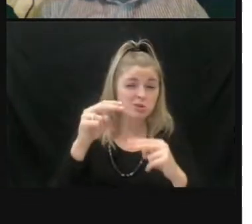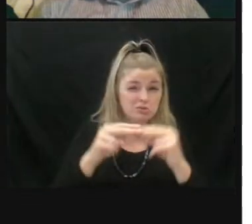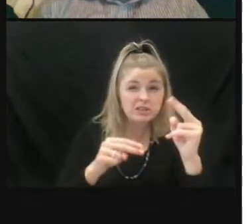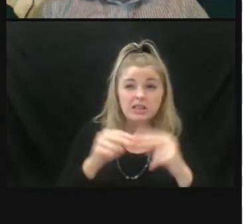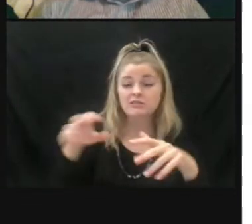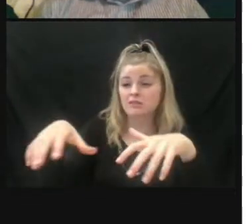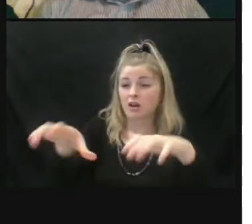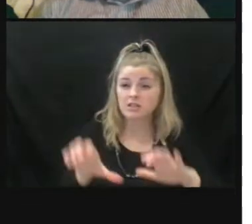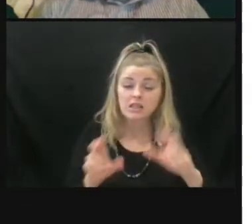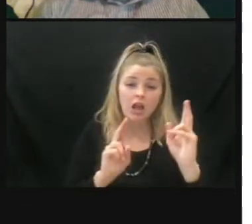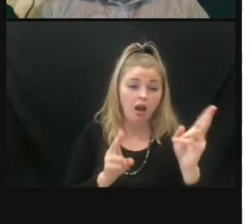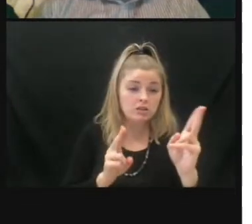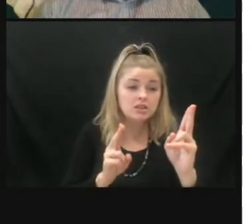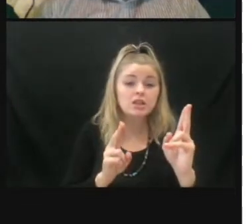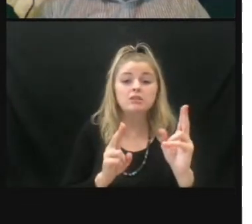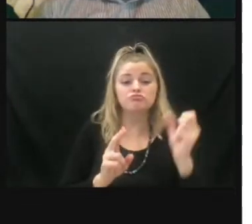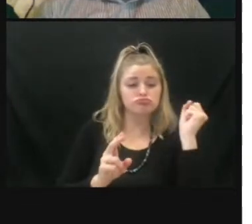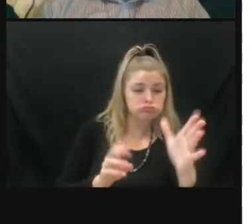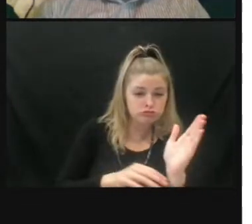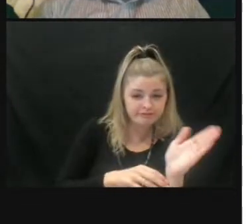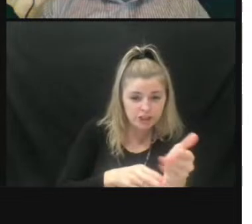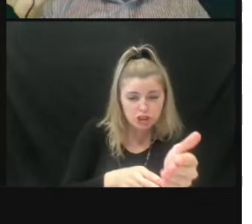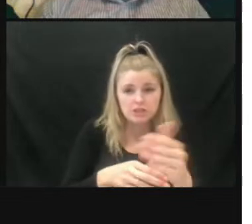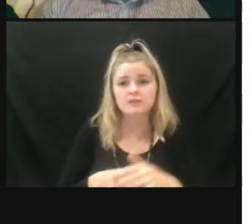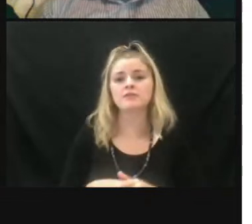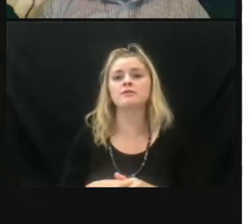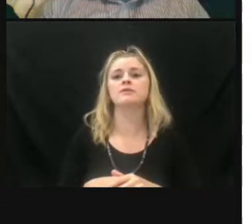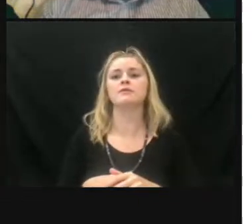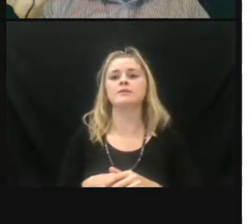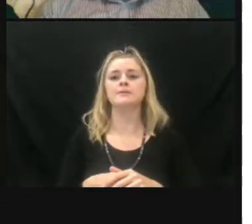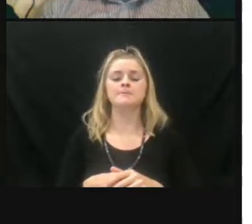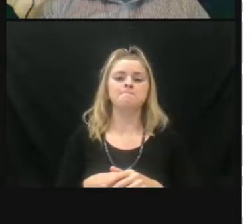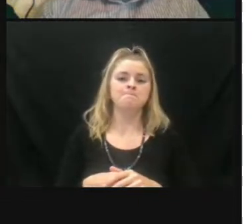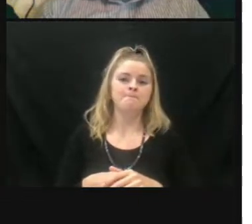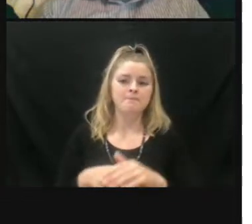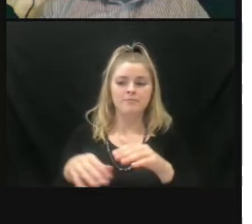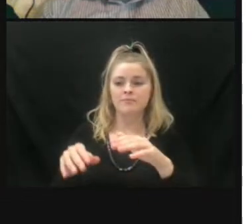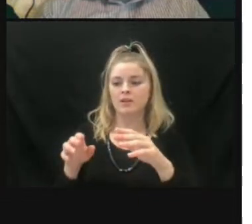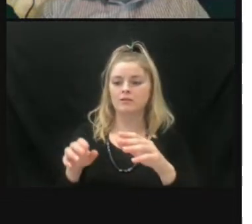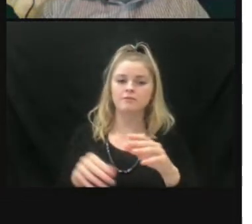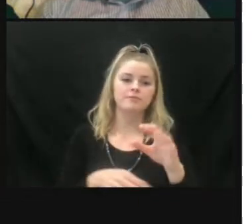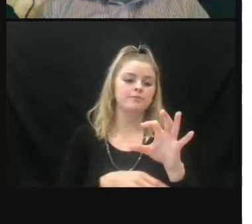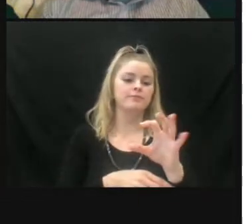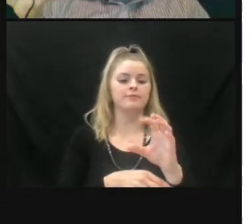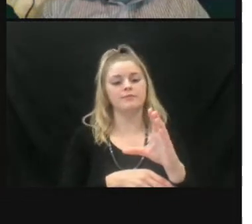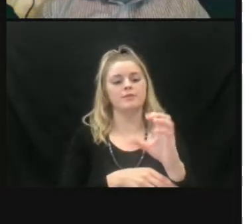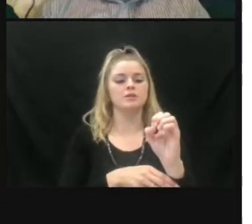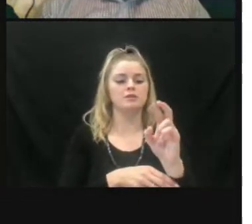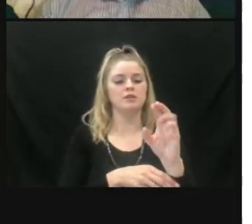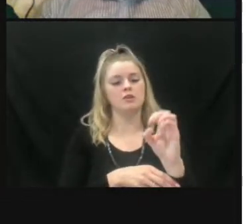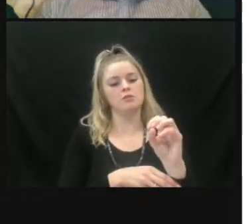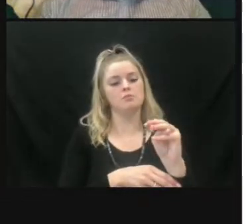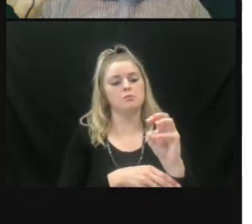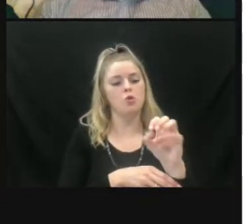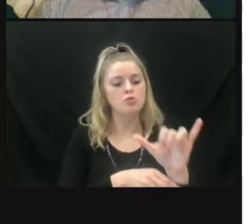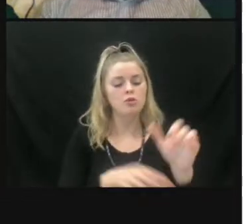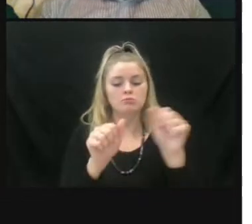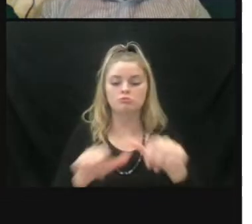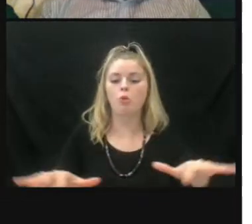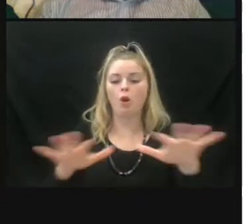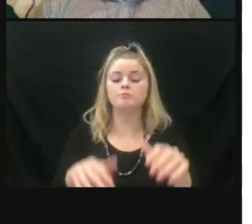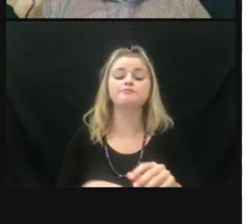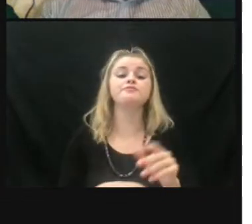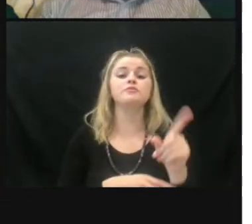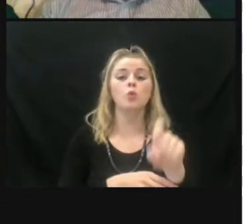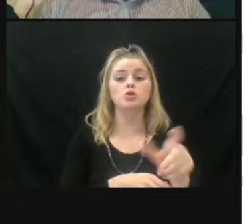cemeteries, hunting/fishing areas, ceremonial grounds, historical and culturally significant areas. Question 3 was,